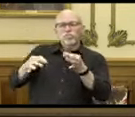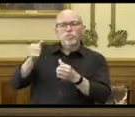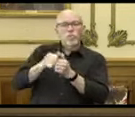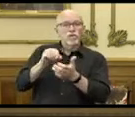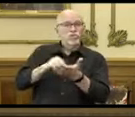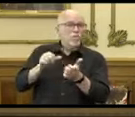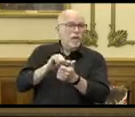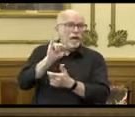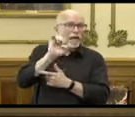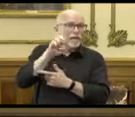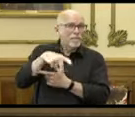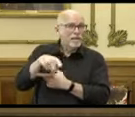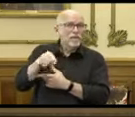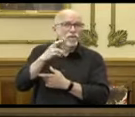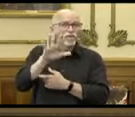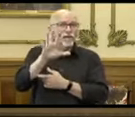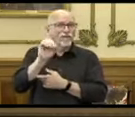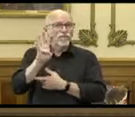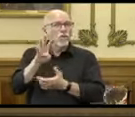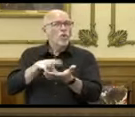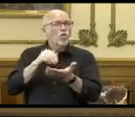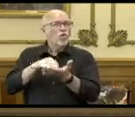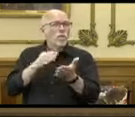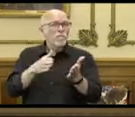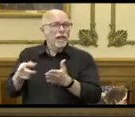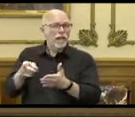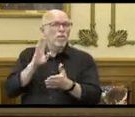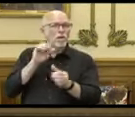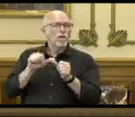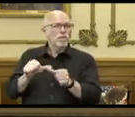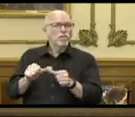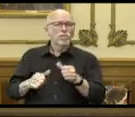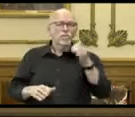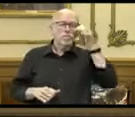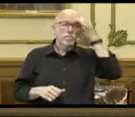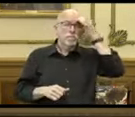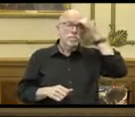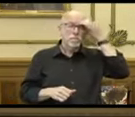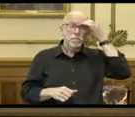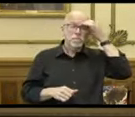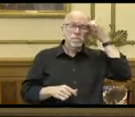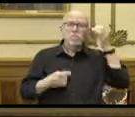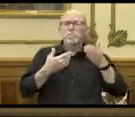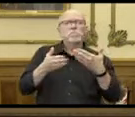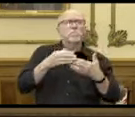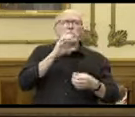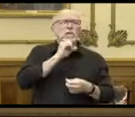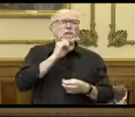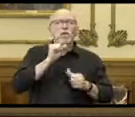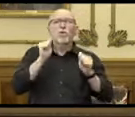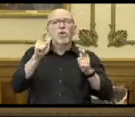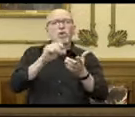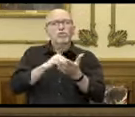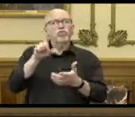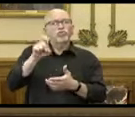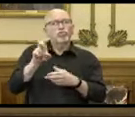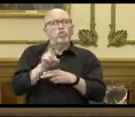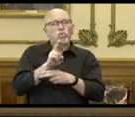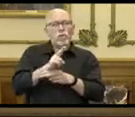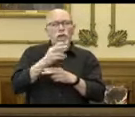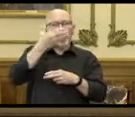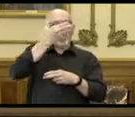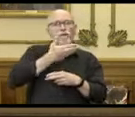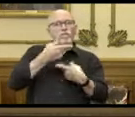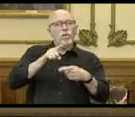IEP or 504 learning plan will be continued. Regardless of age, all students should wear a face covering while